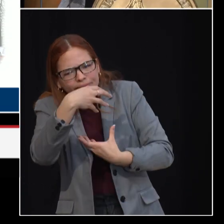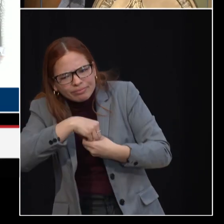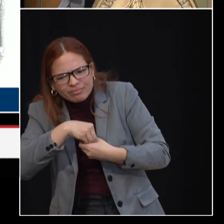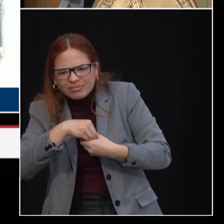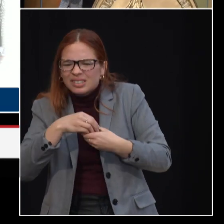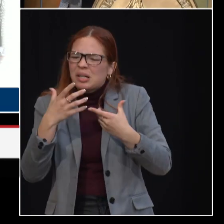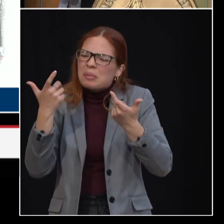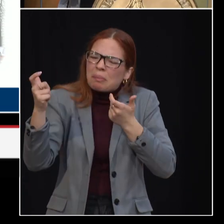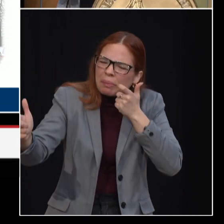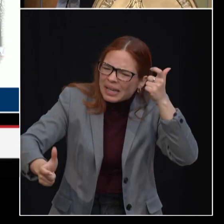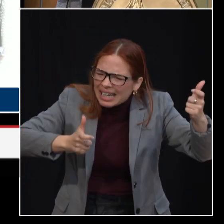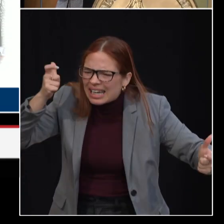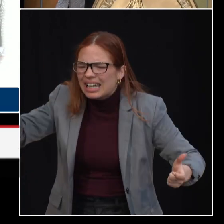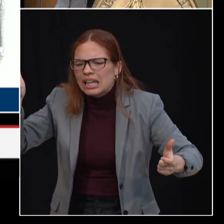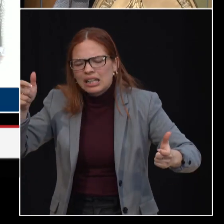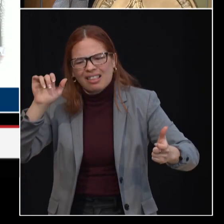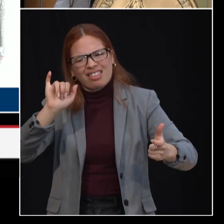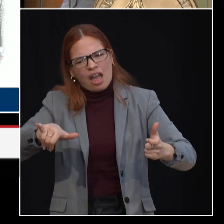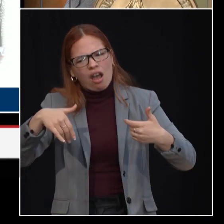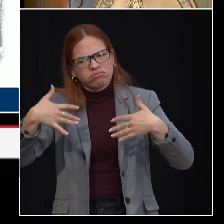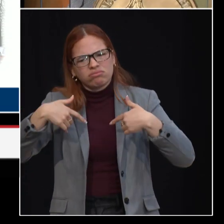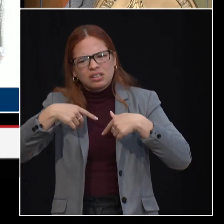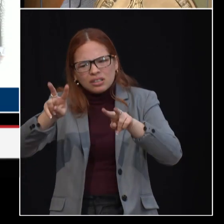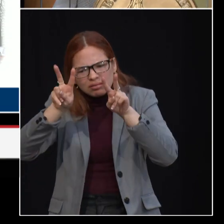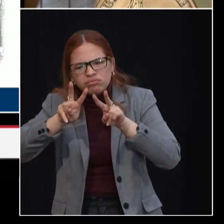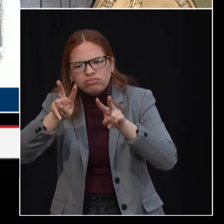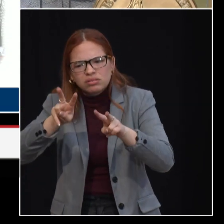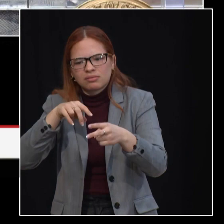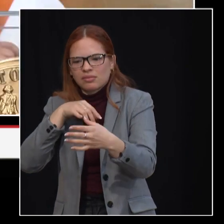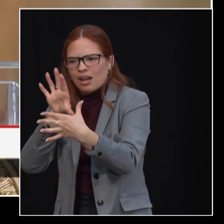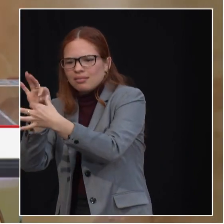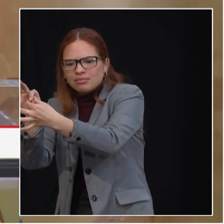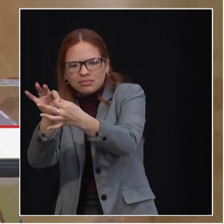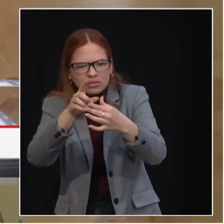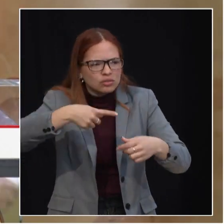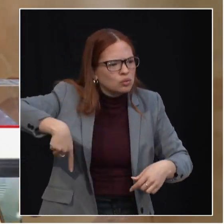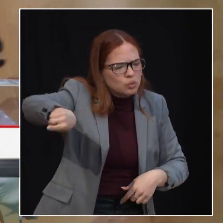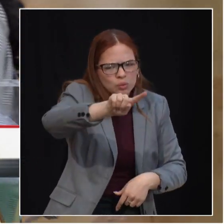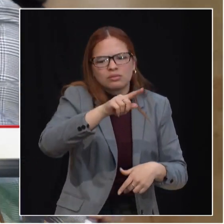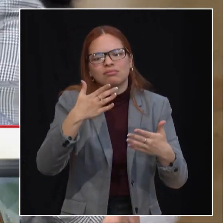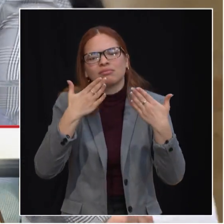OCTFME looks forward to connecting with all of you all. Thank you all so much.